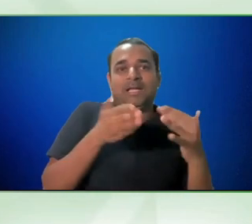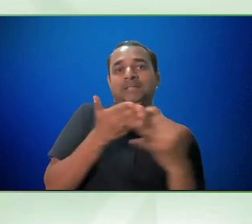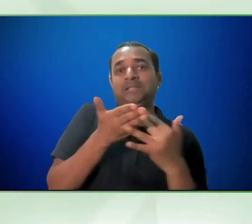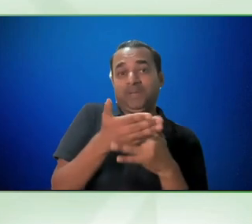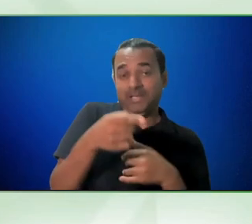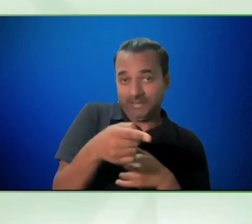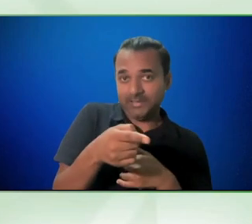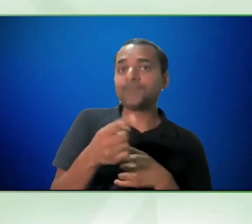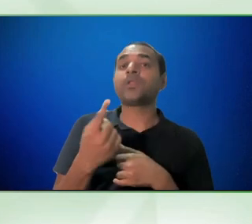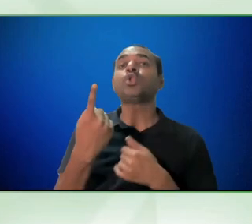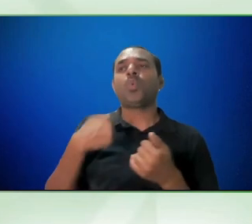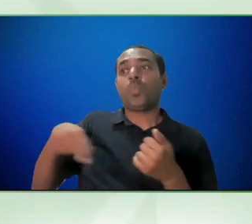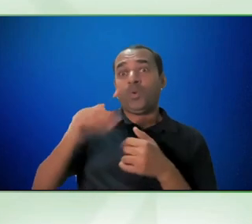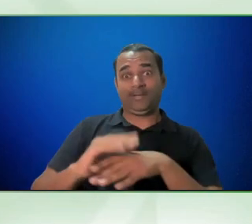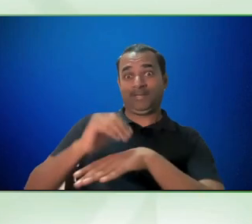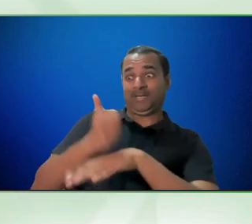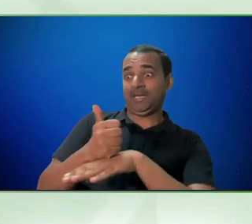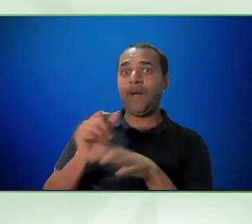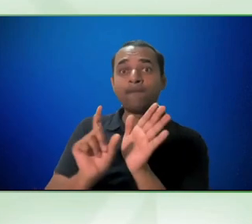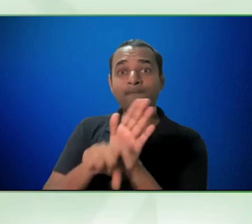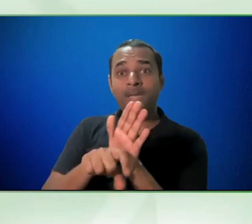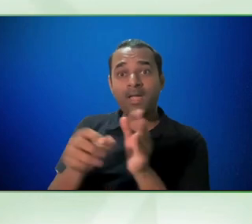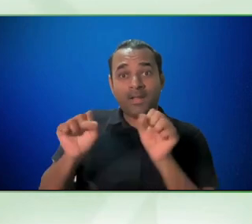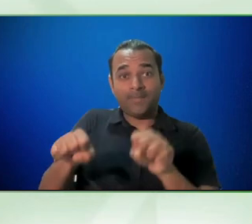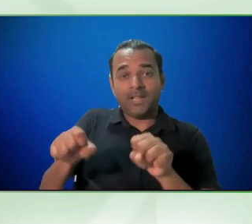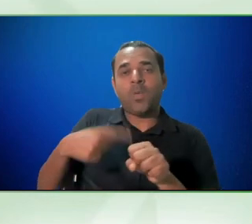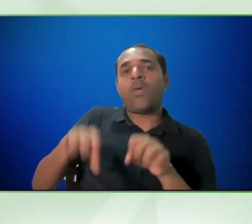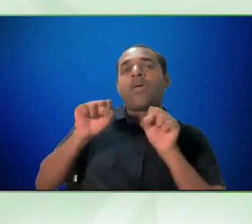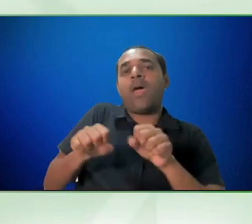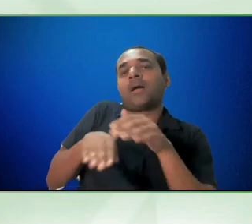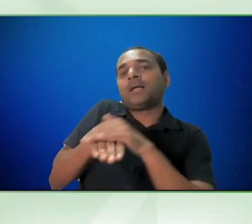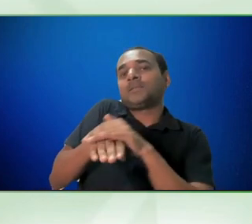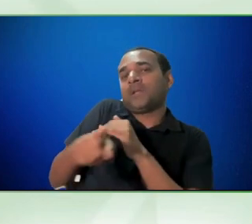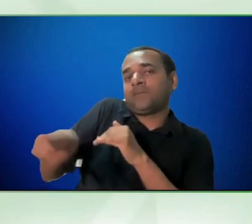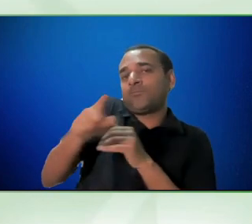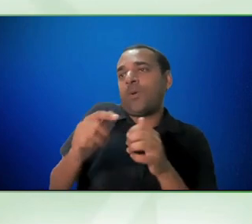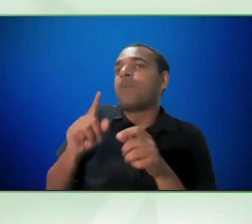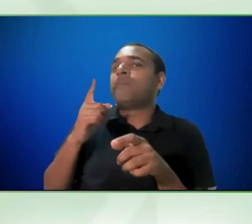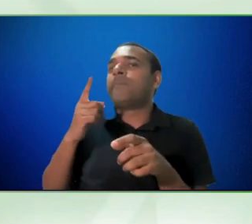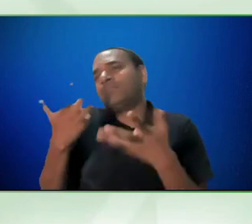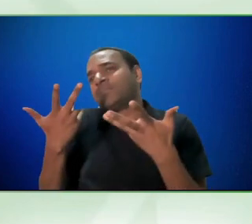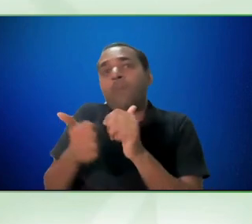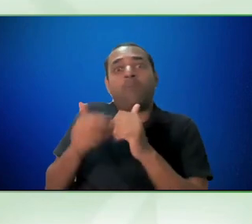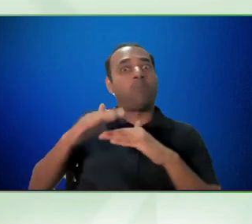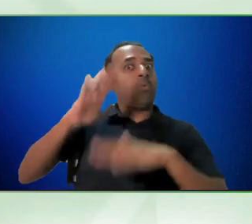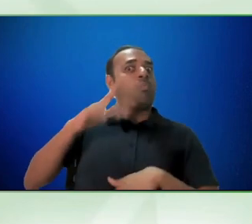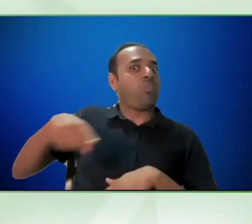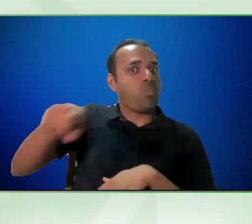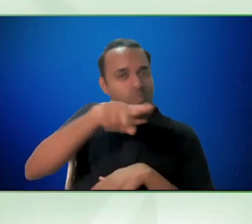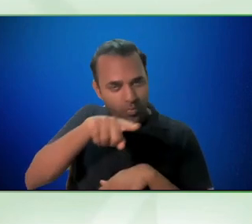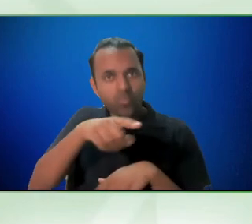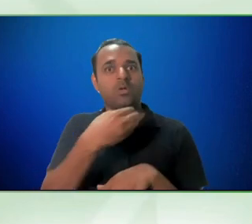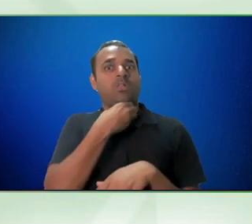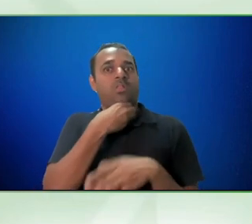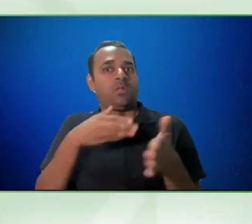chief procurement person for a financial institution, how would you, what would you, how would you convey the value